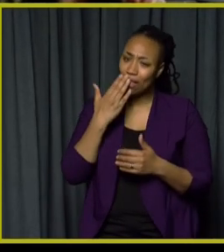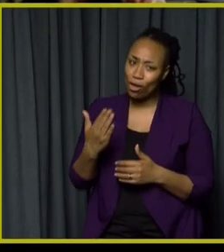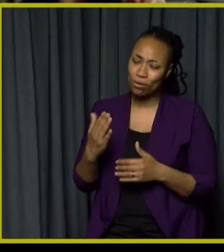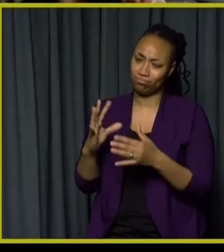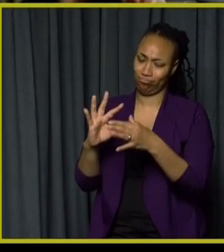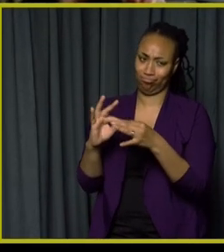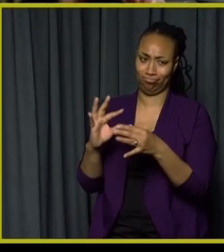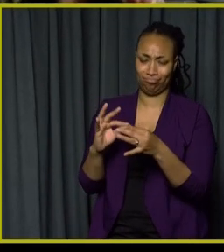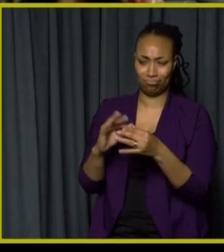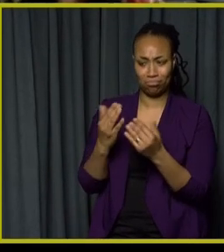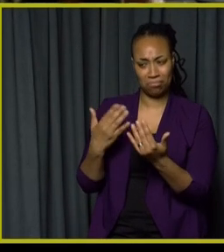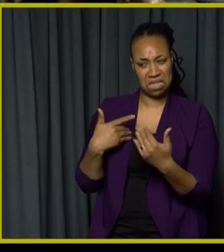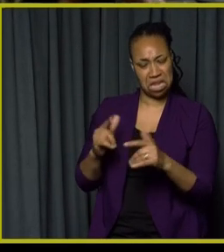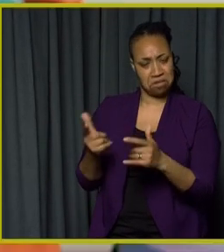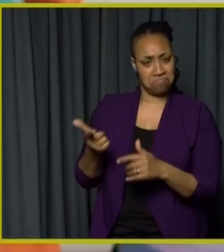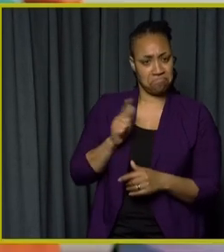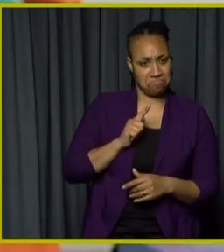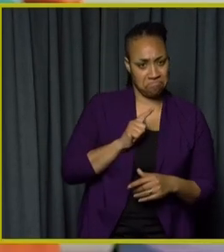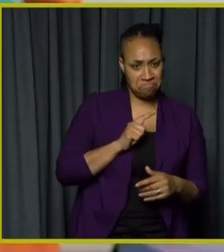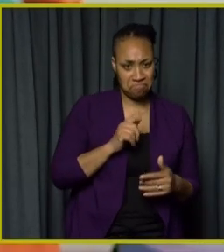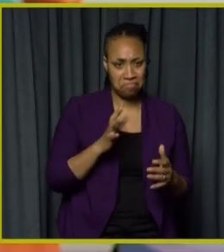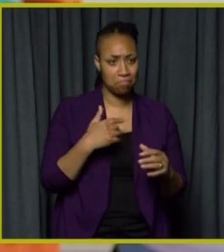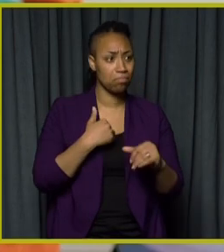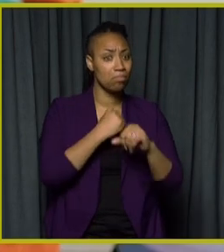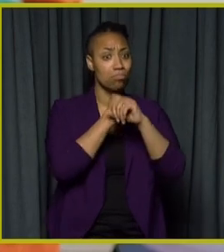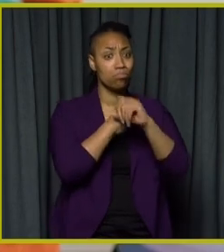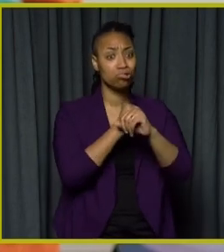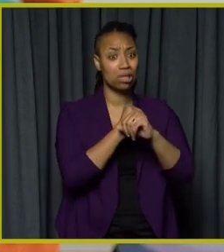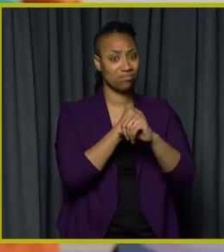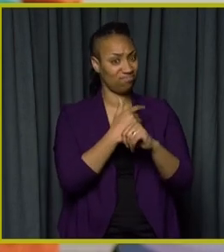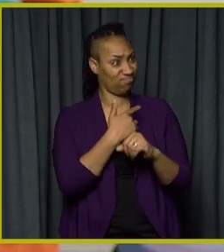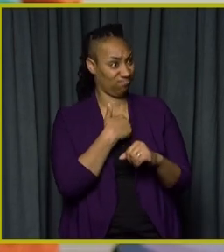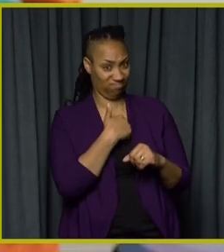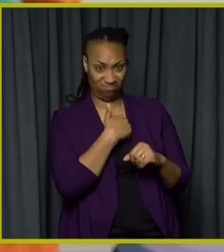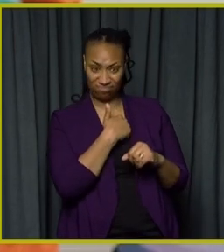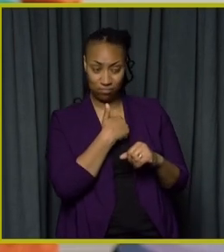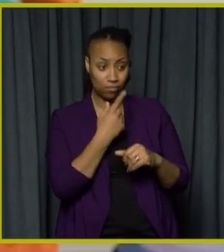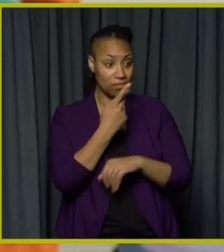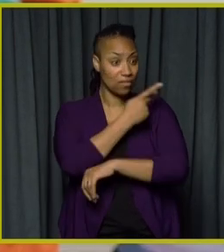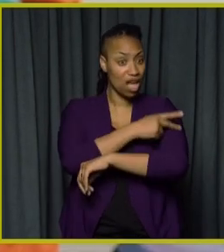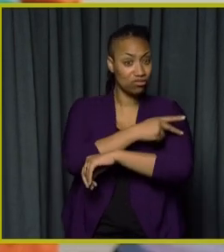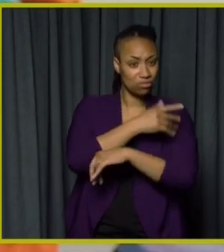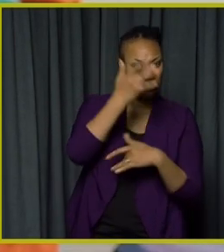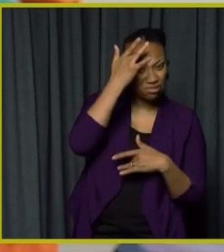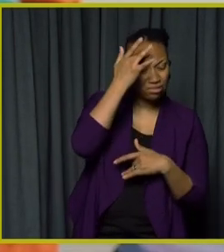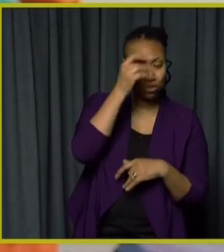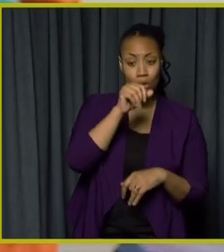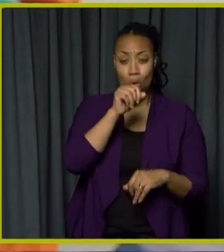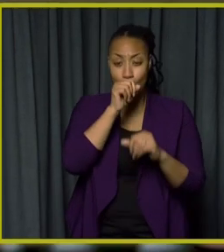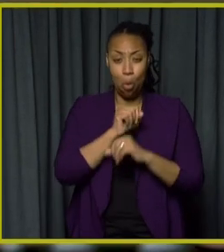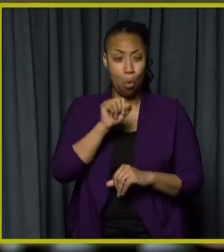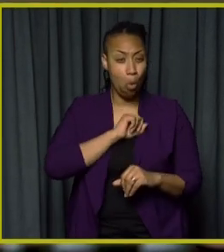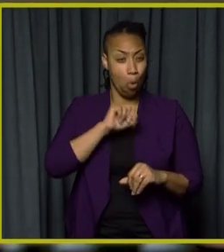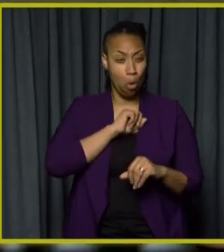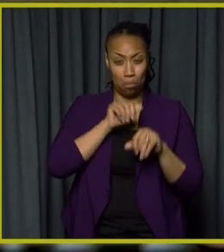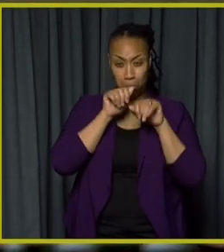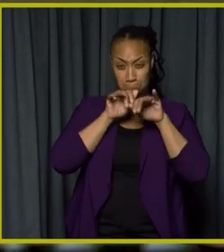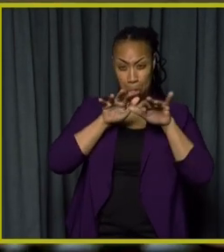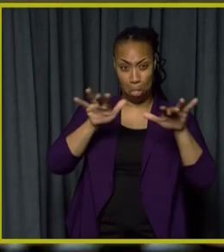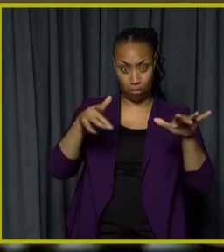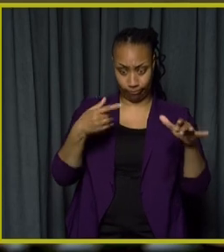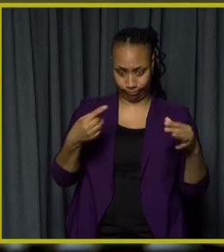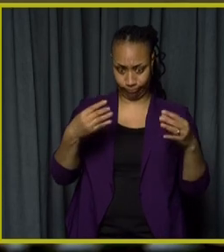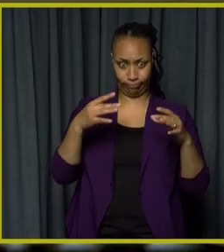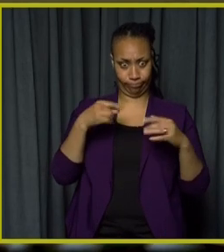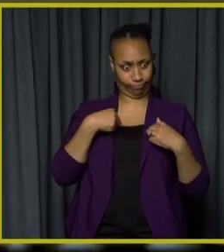not protected. And these patients are coughing and there's all type of symptoms. As I speak to you